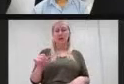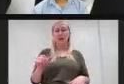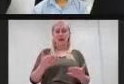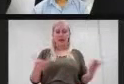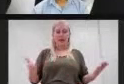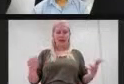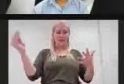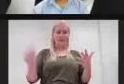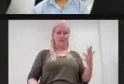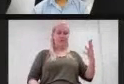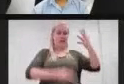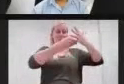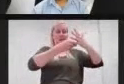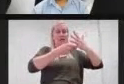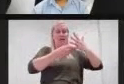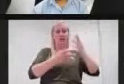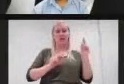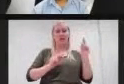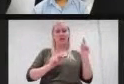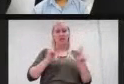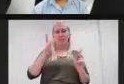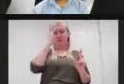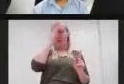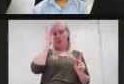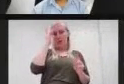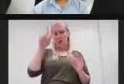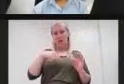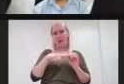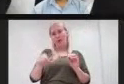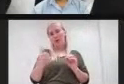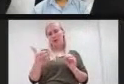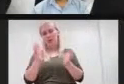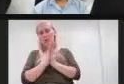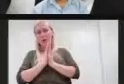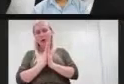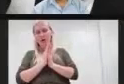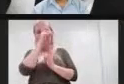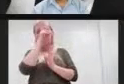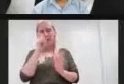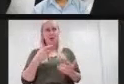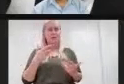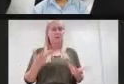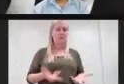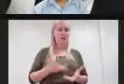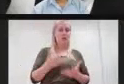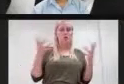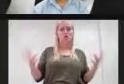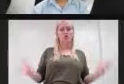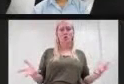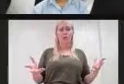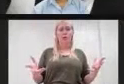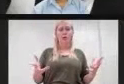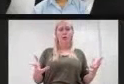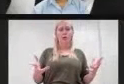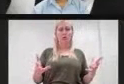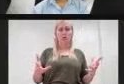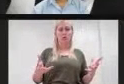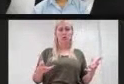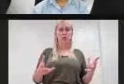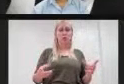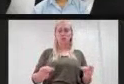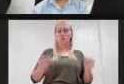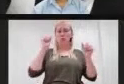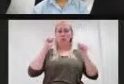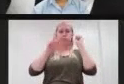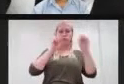lobbed on and people forget about other requests because like there's just so much that's just coming kind of like rapid fire